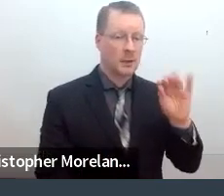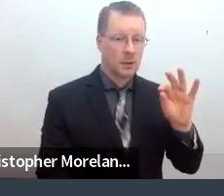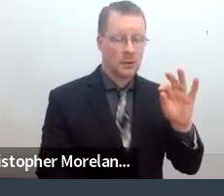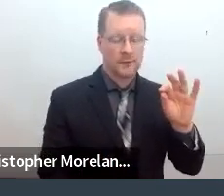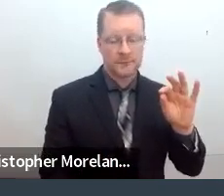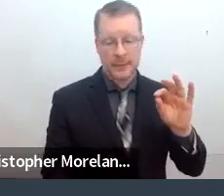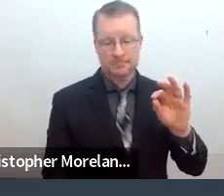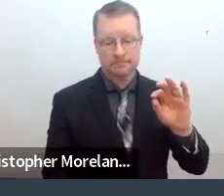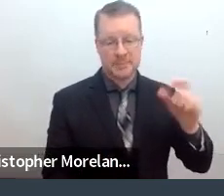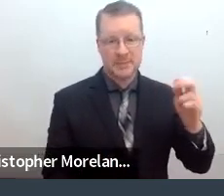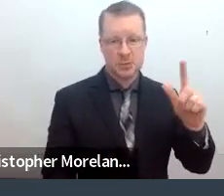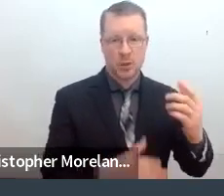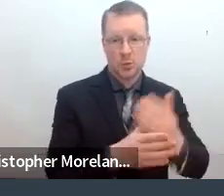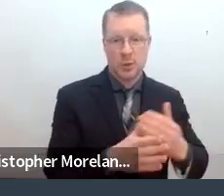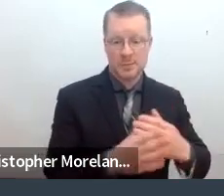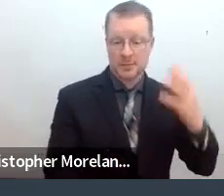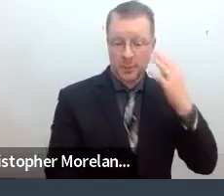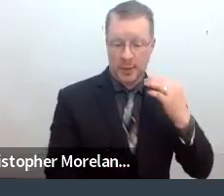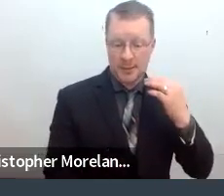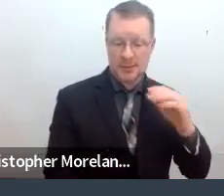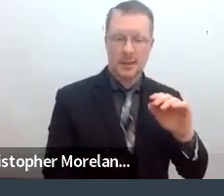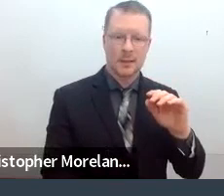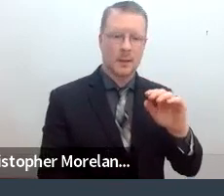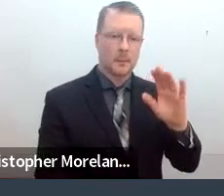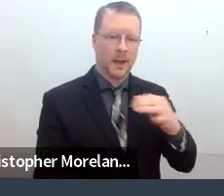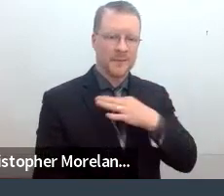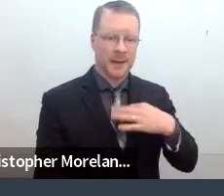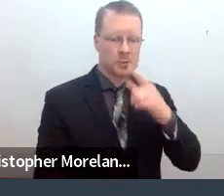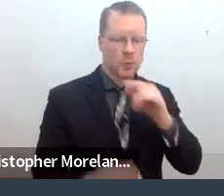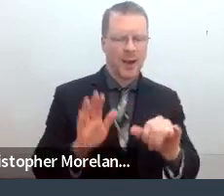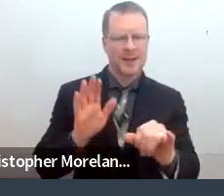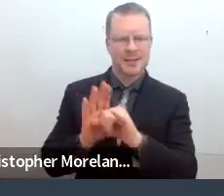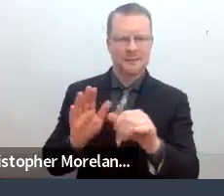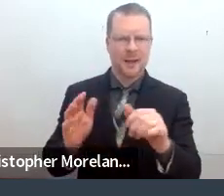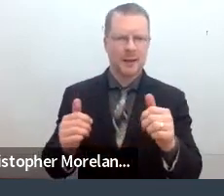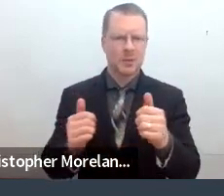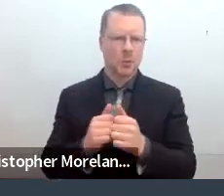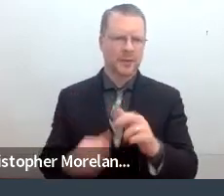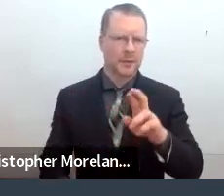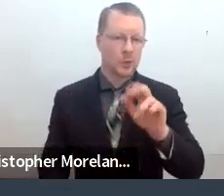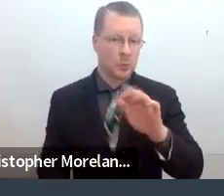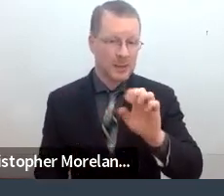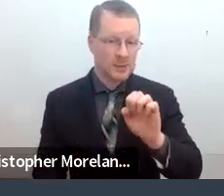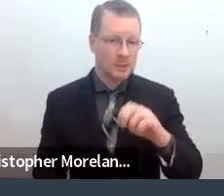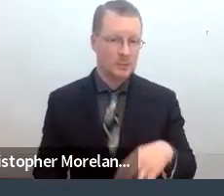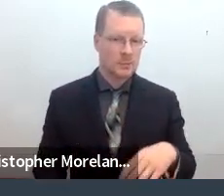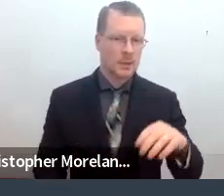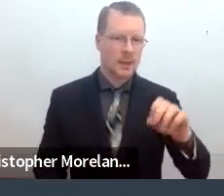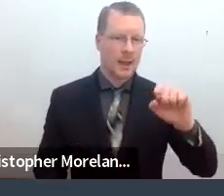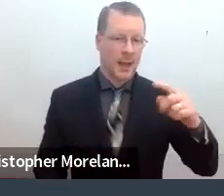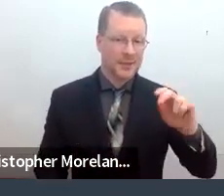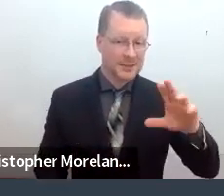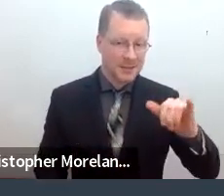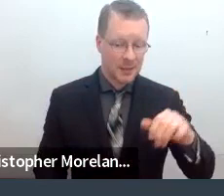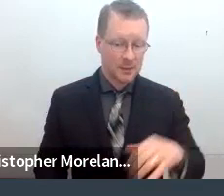There were higher rates of sexual harassment experienced by faculty who identified